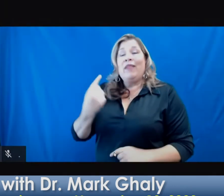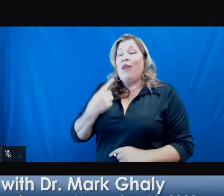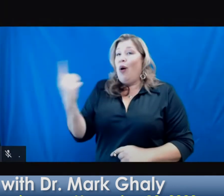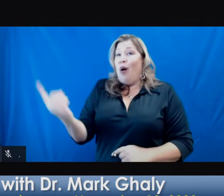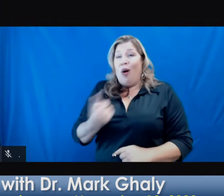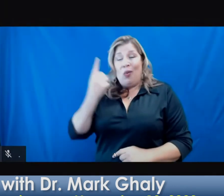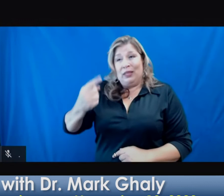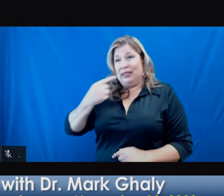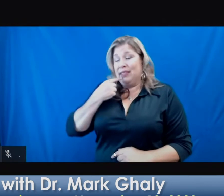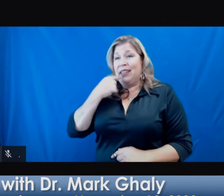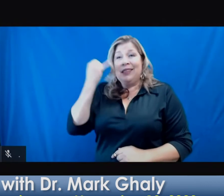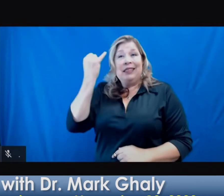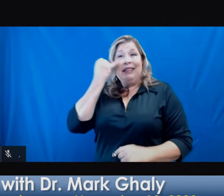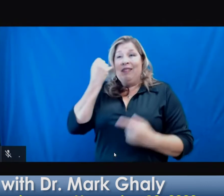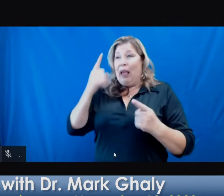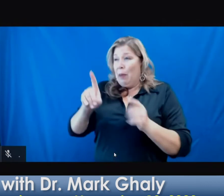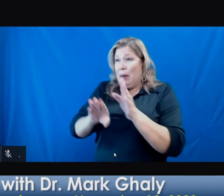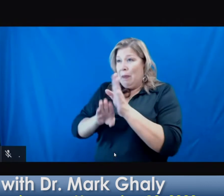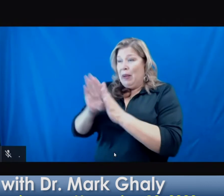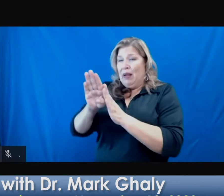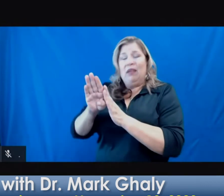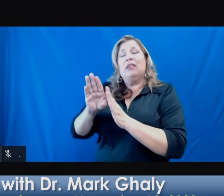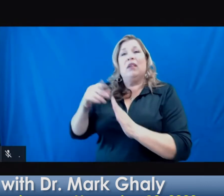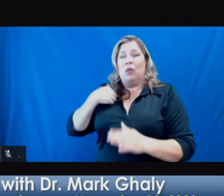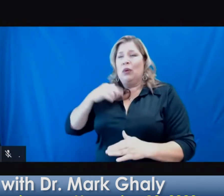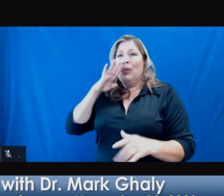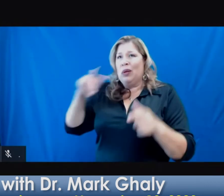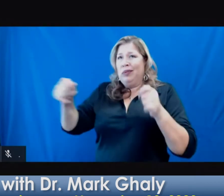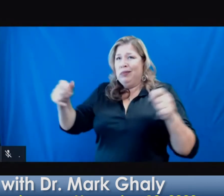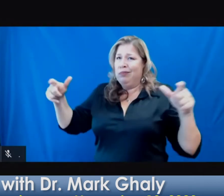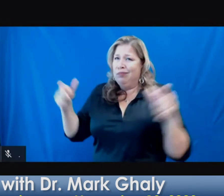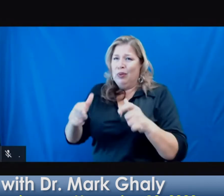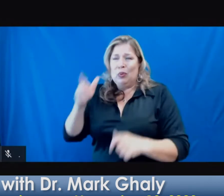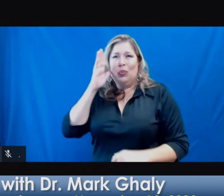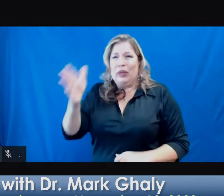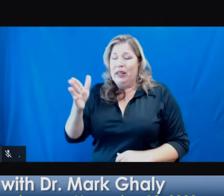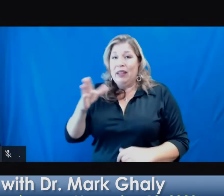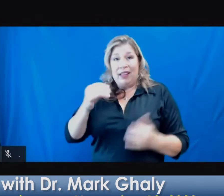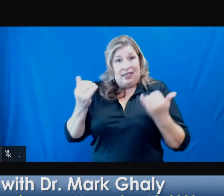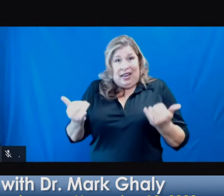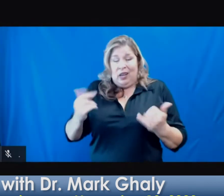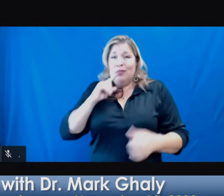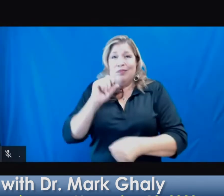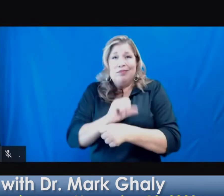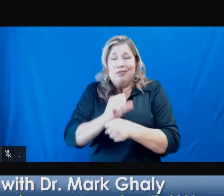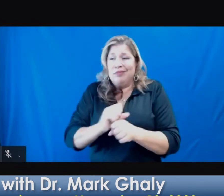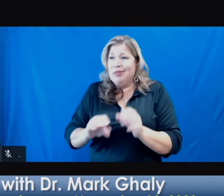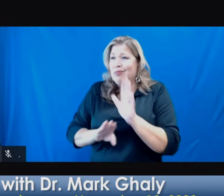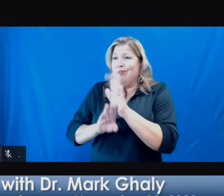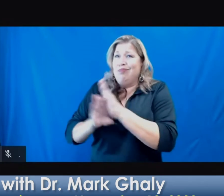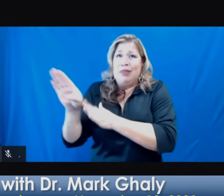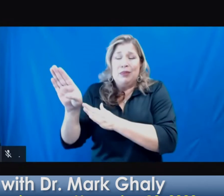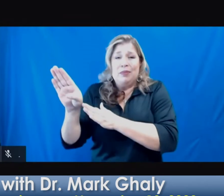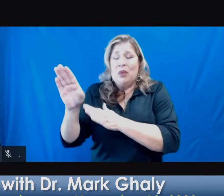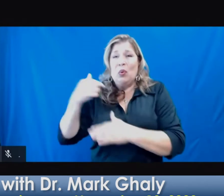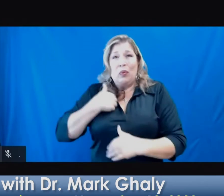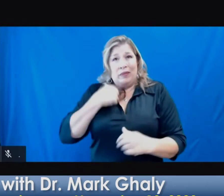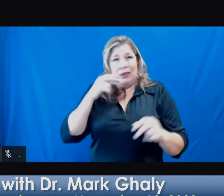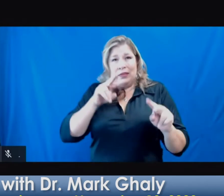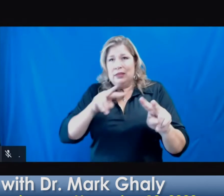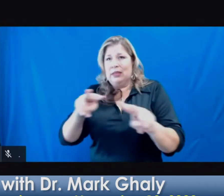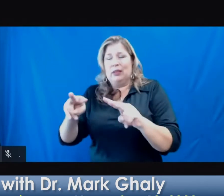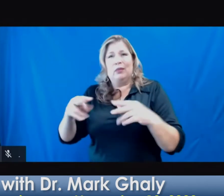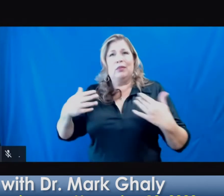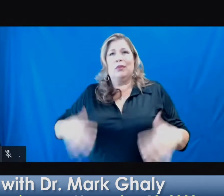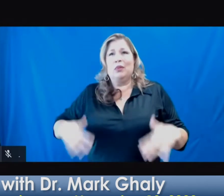very quickly, and it has. We've seen it across the nation that the baseline transmission rates, how much